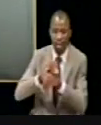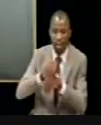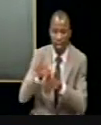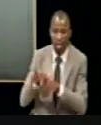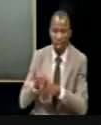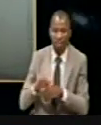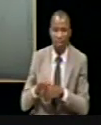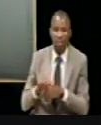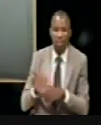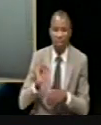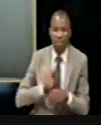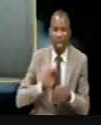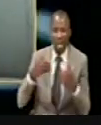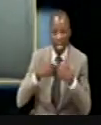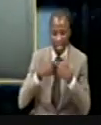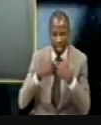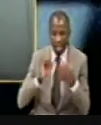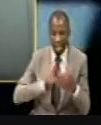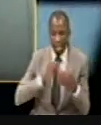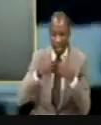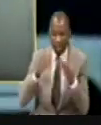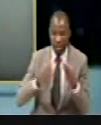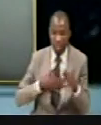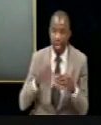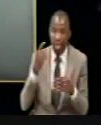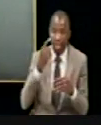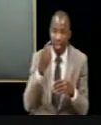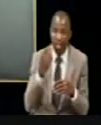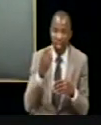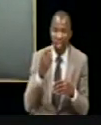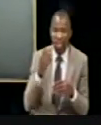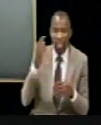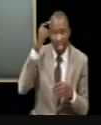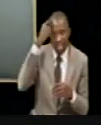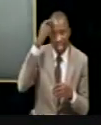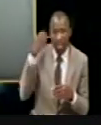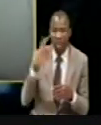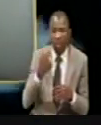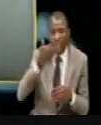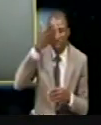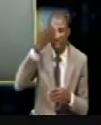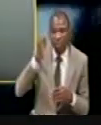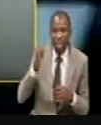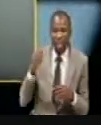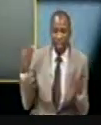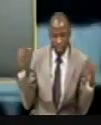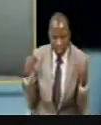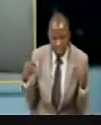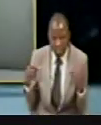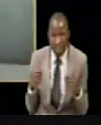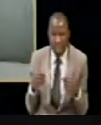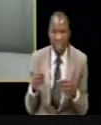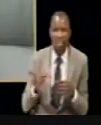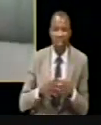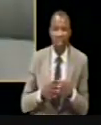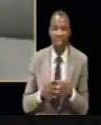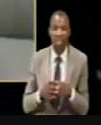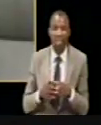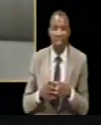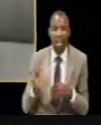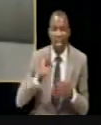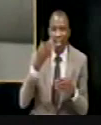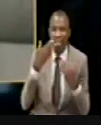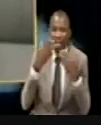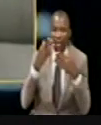Lord. My brethren, I really suffered. I lost my sense of smell. I lost my